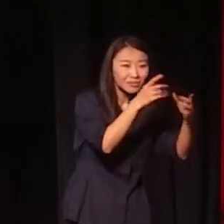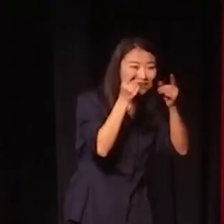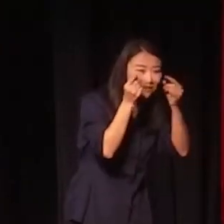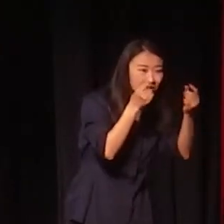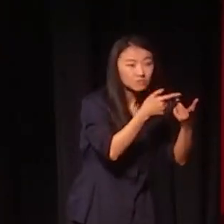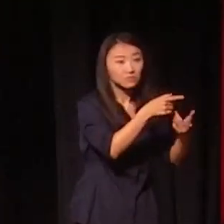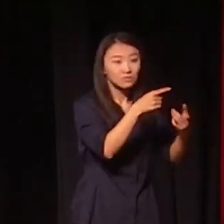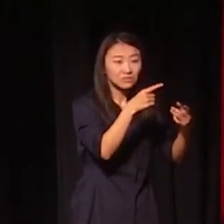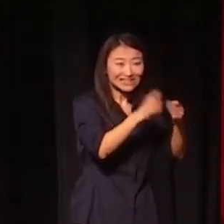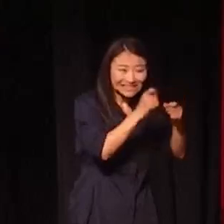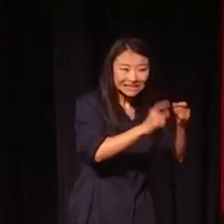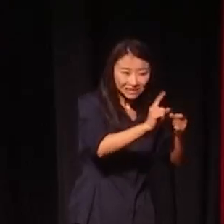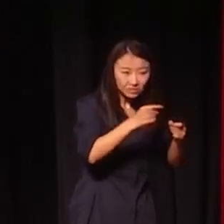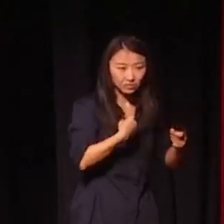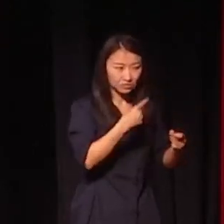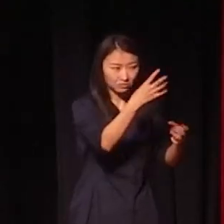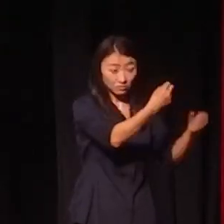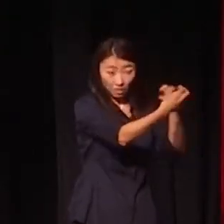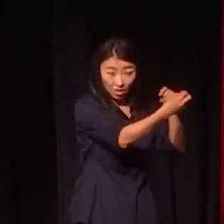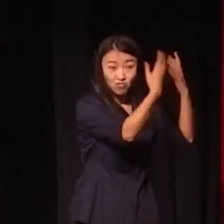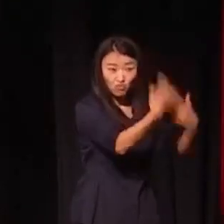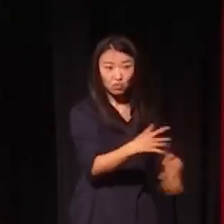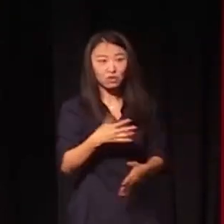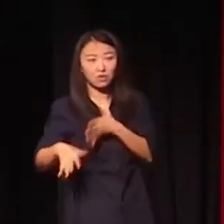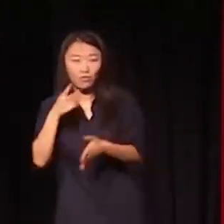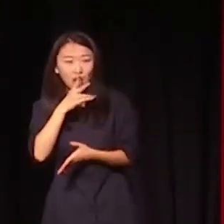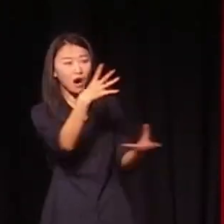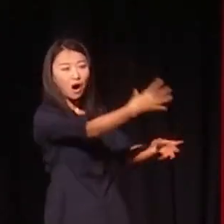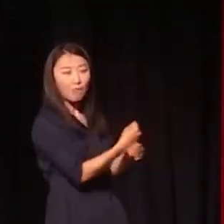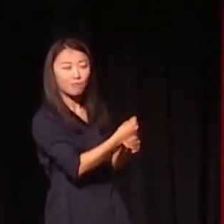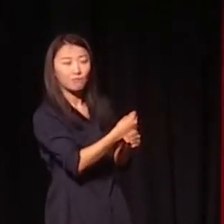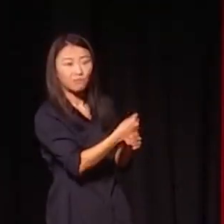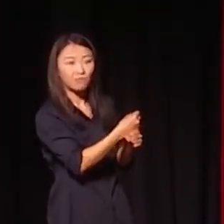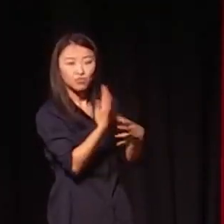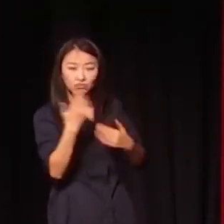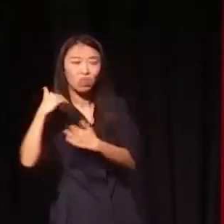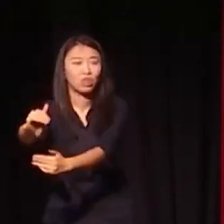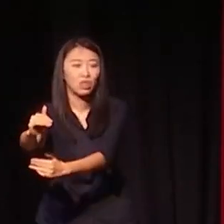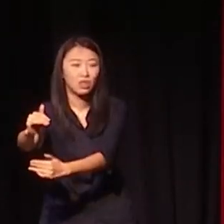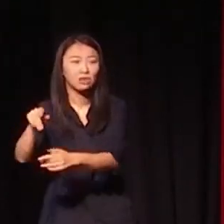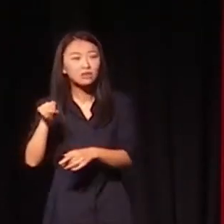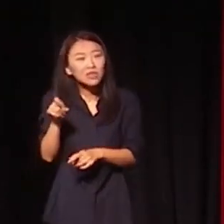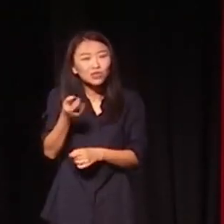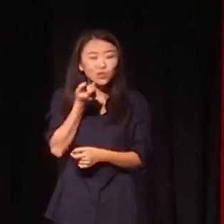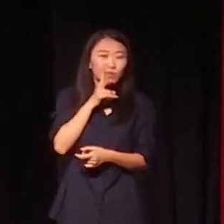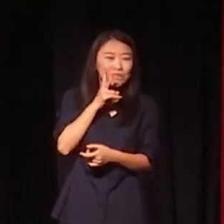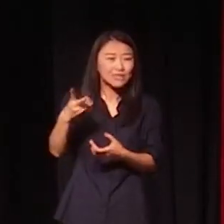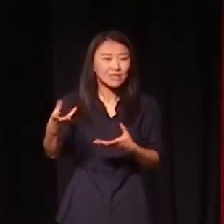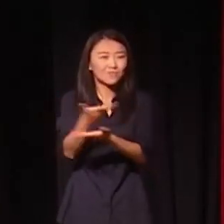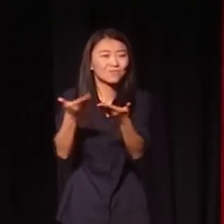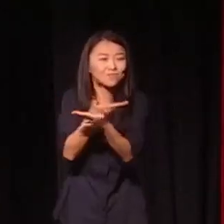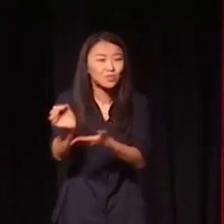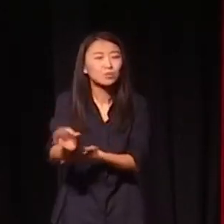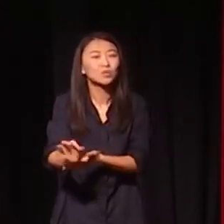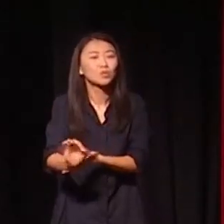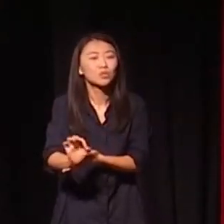information, but not the opportunity to, and the cues to participate. So this has been a really significant piece of